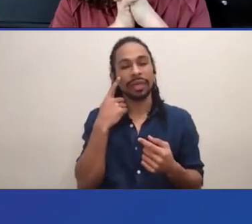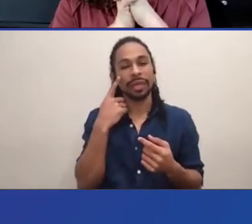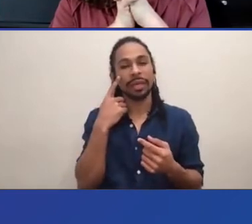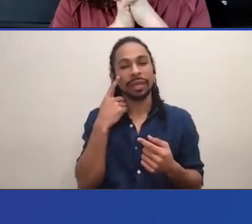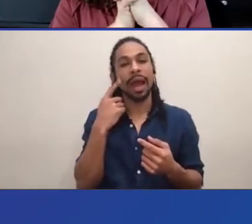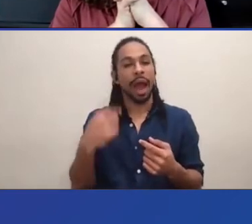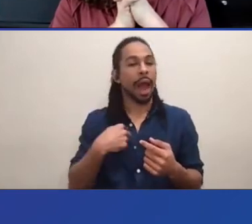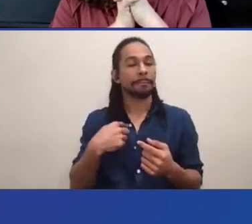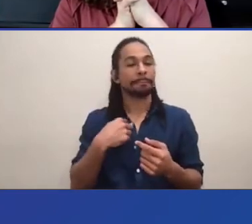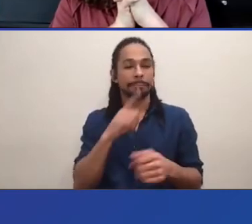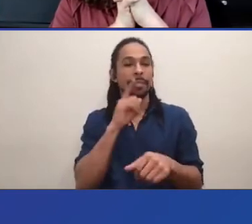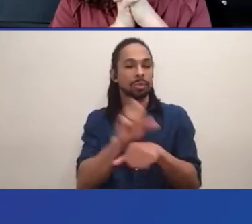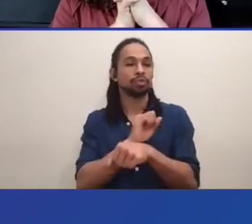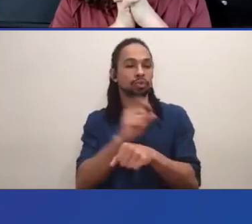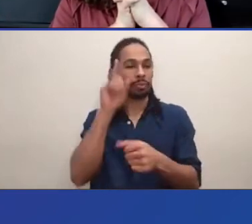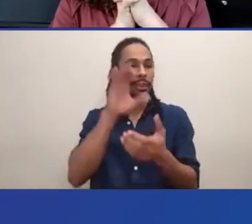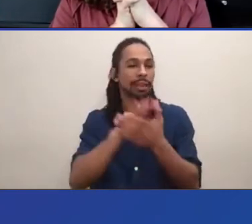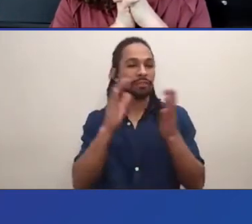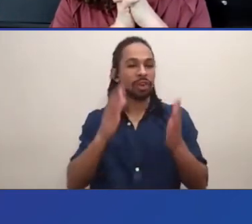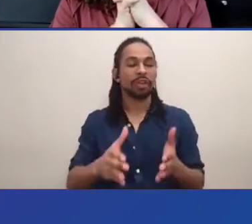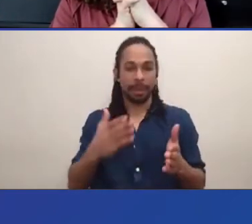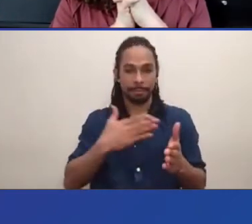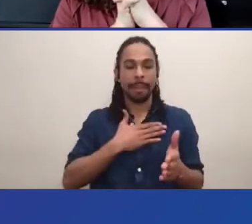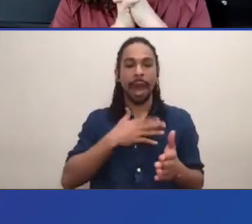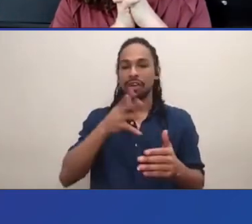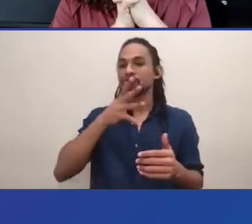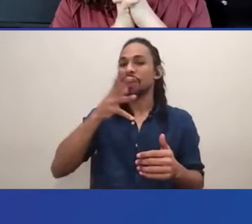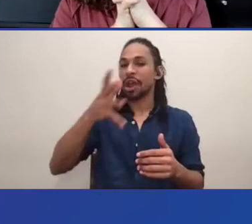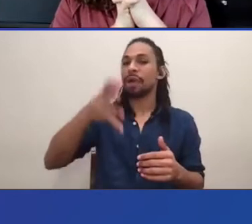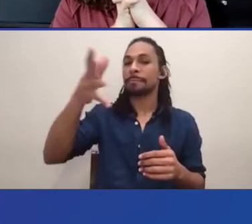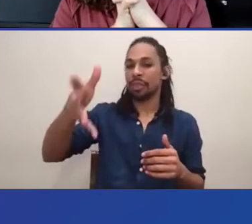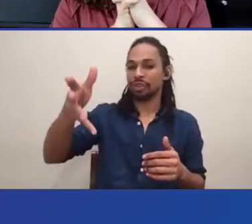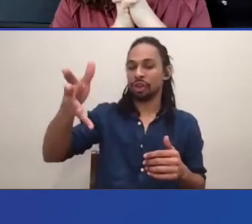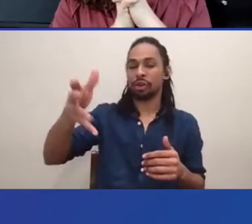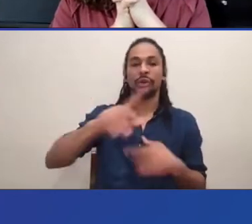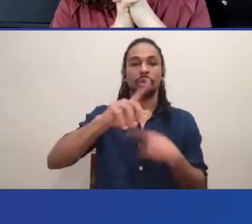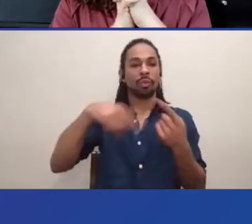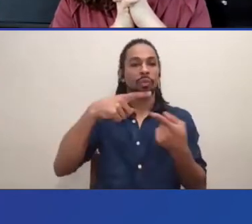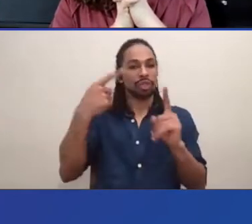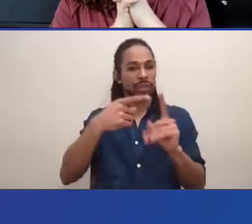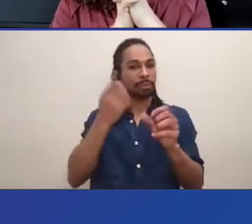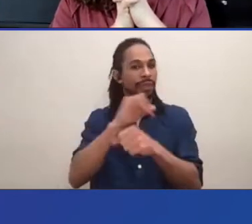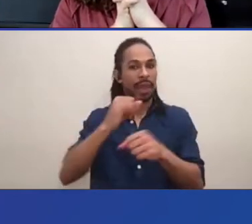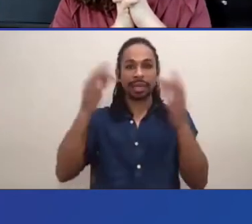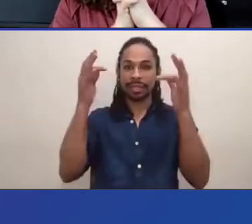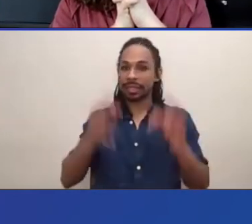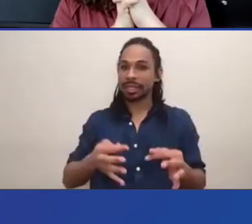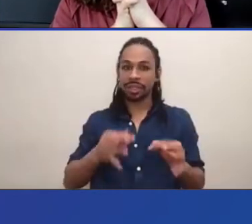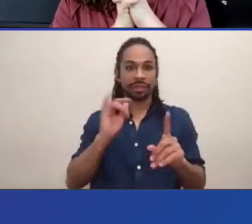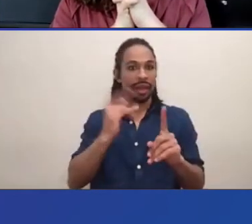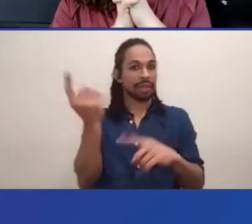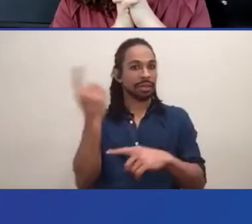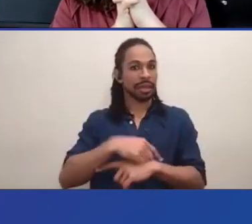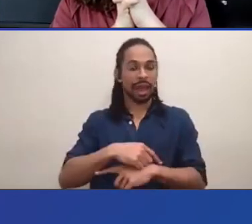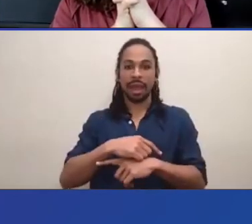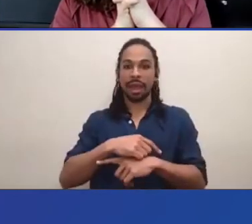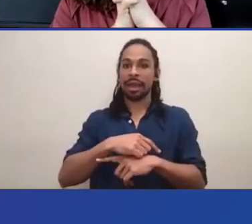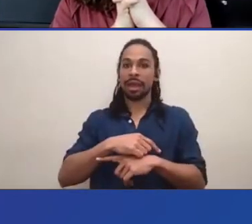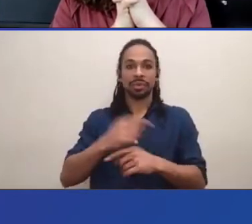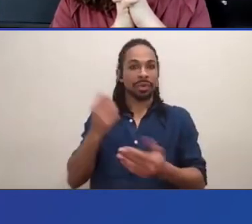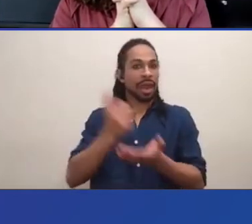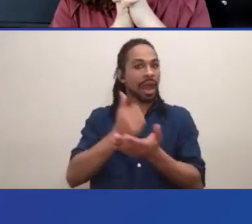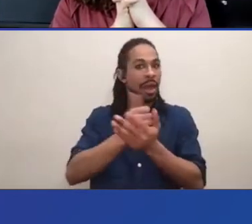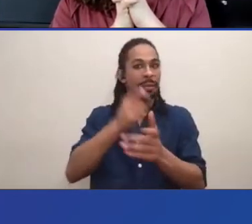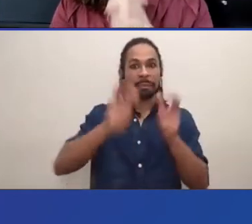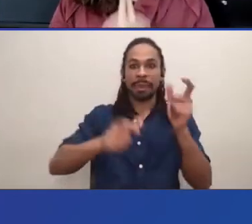a true believer that my great-grandmother, when she made the decision that day in the field to help folks escape,